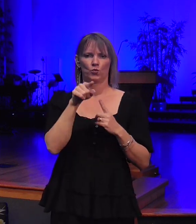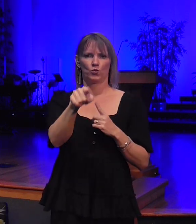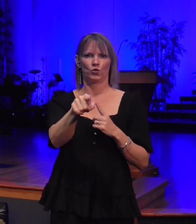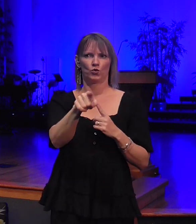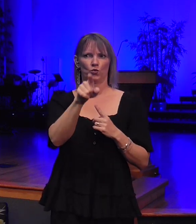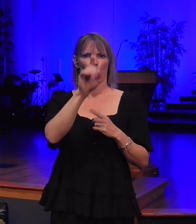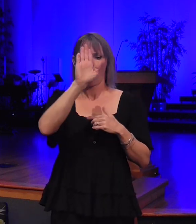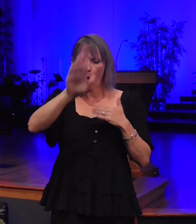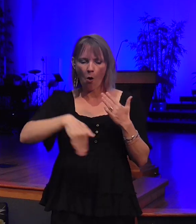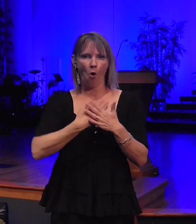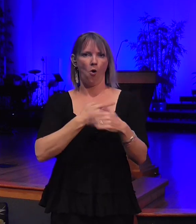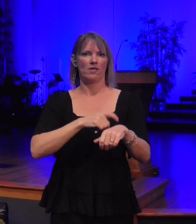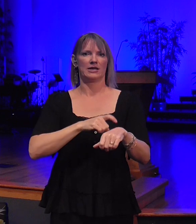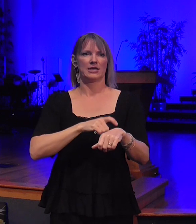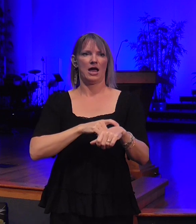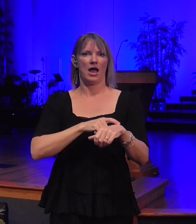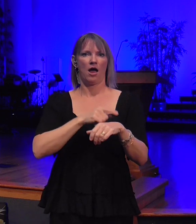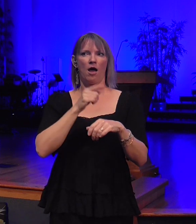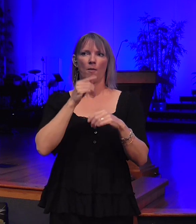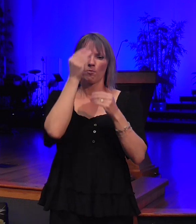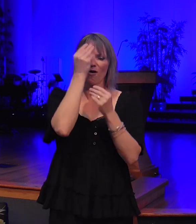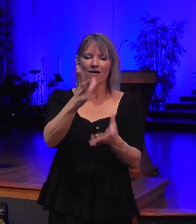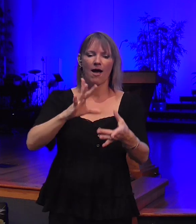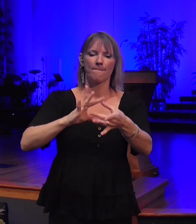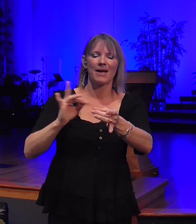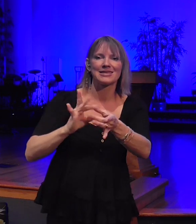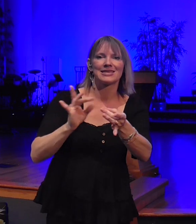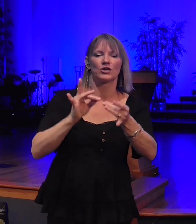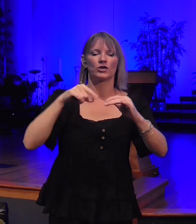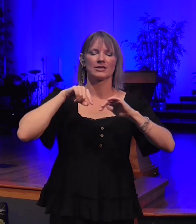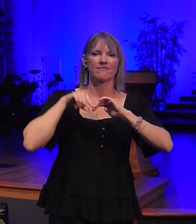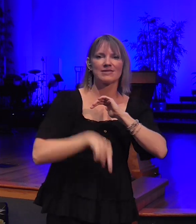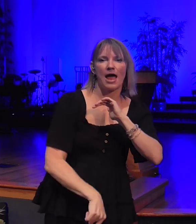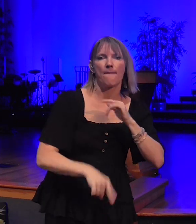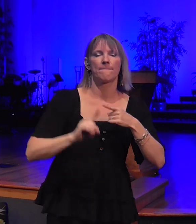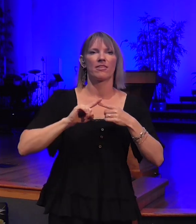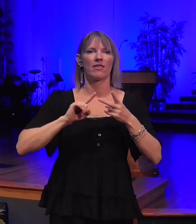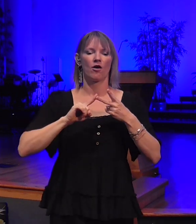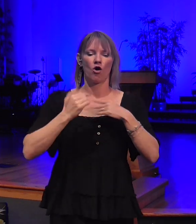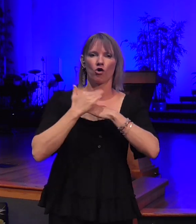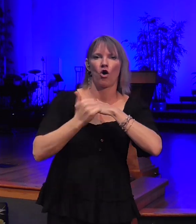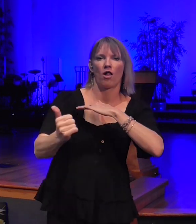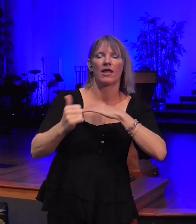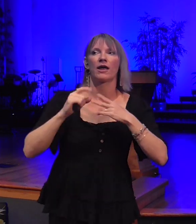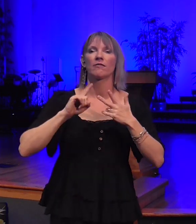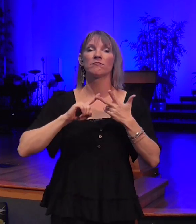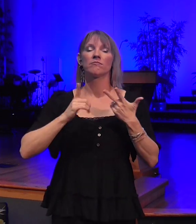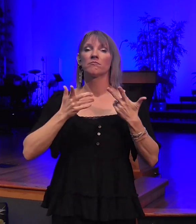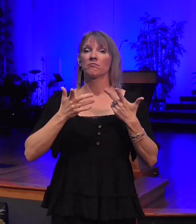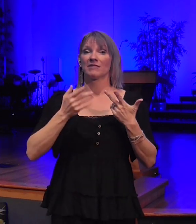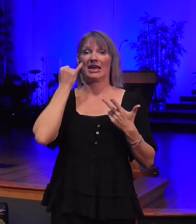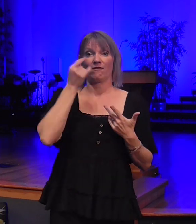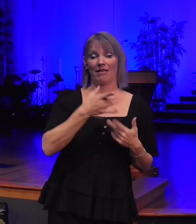you messages of depth and of calling. And, like it or not, the universe is listening to